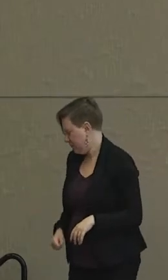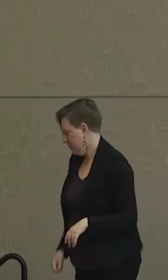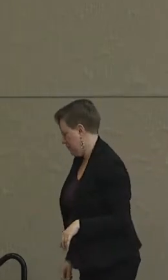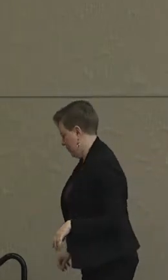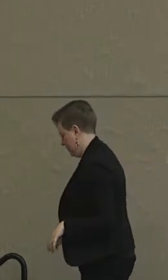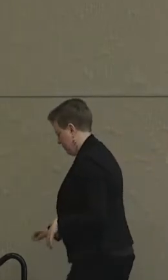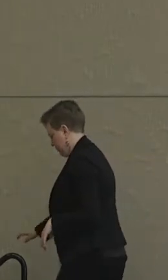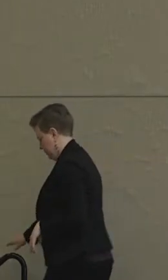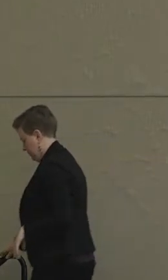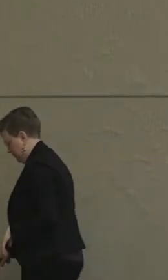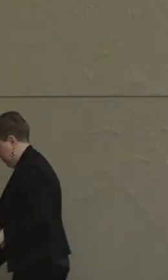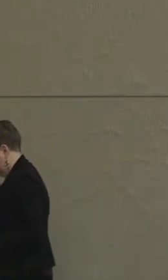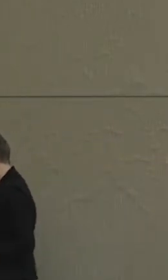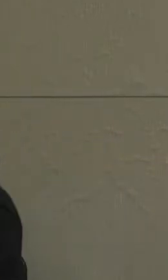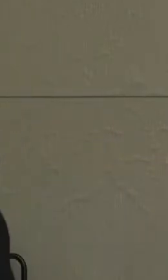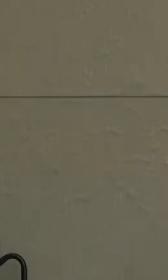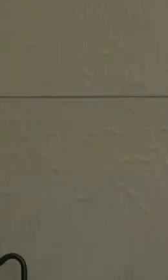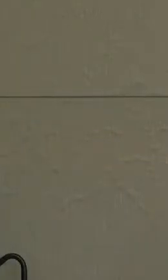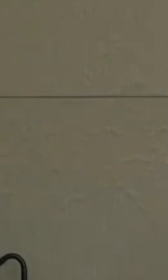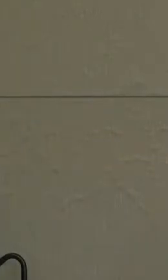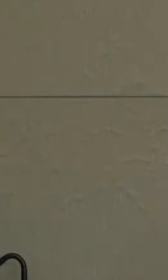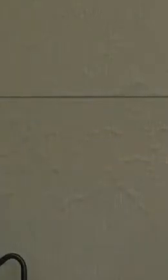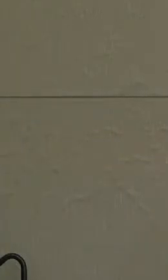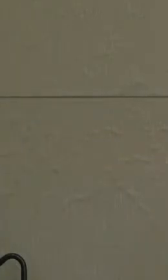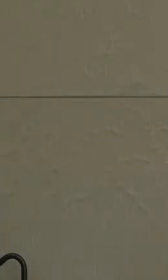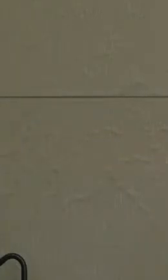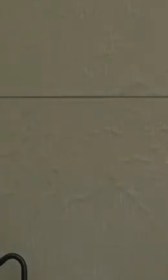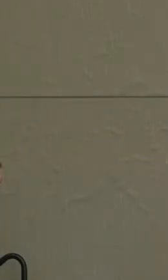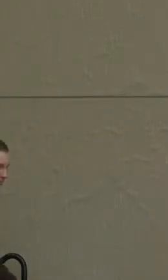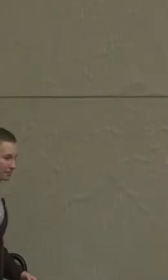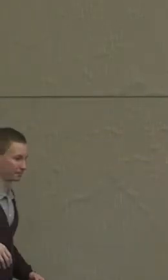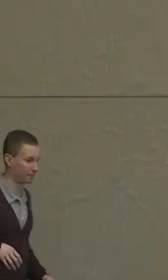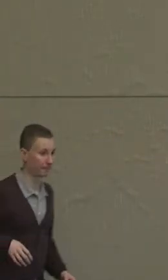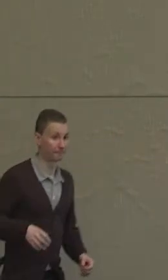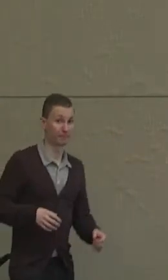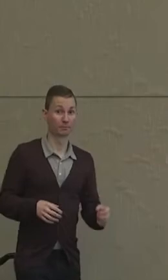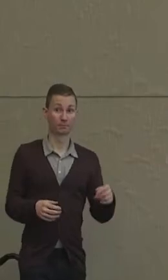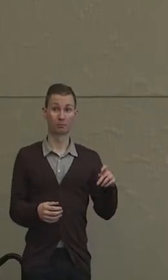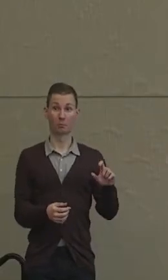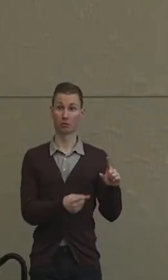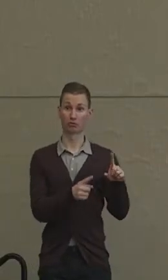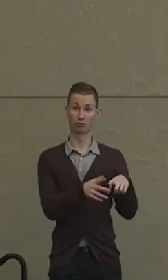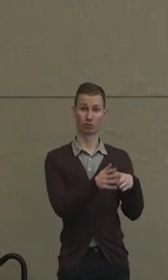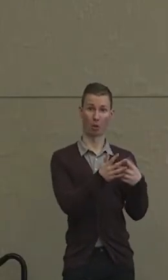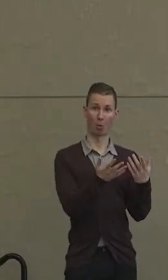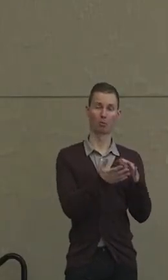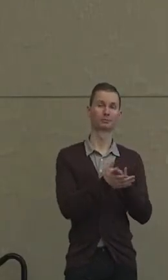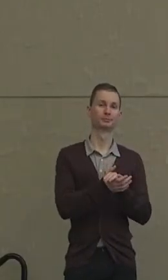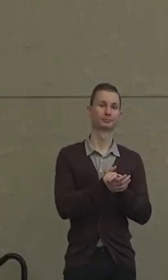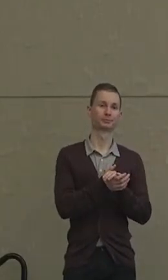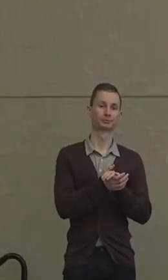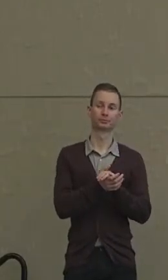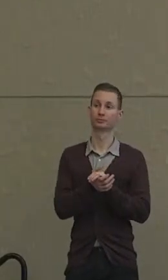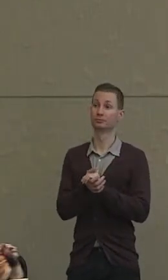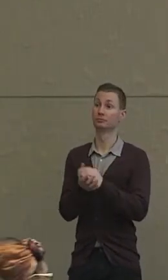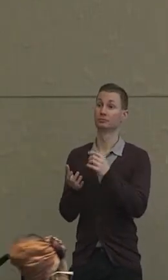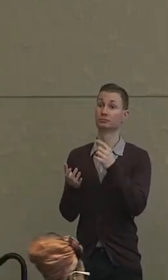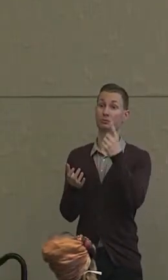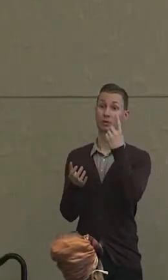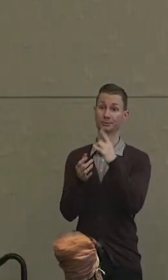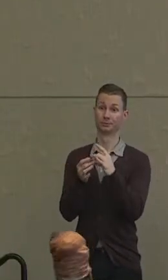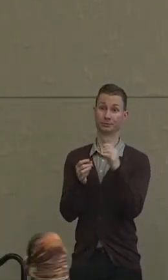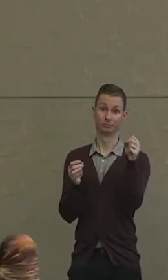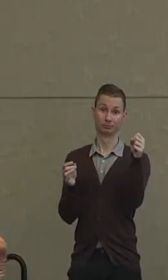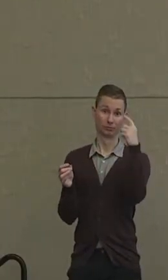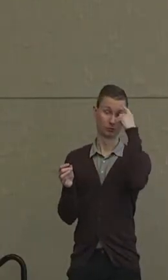right? Does anybody want to start? I mean, Paul, you know, started just, with it, yeah. Just one thing, yeah, I